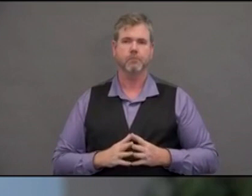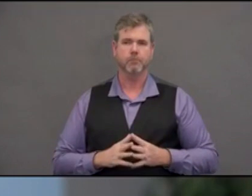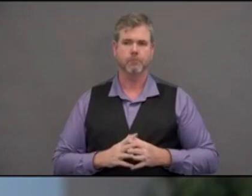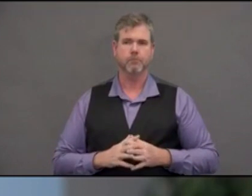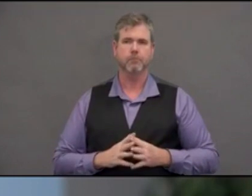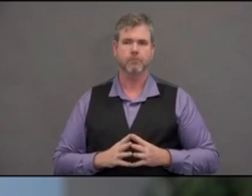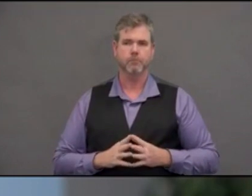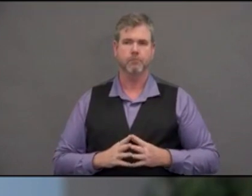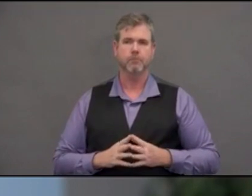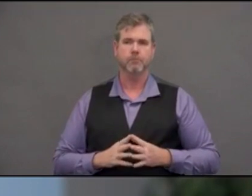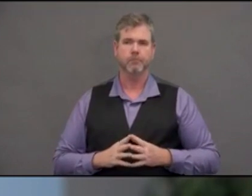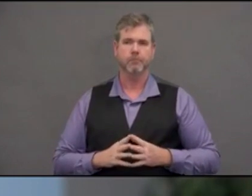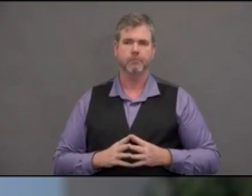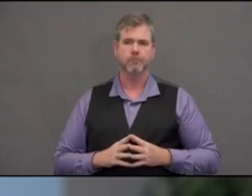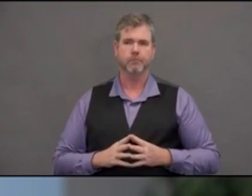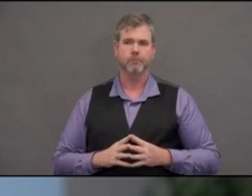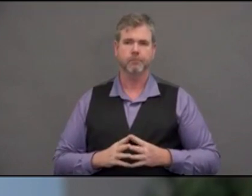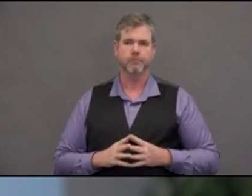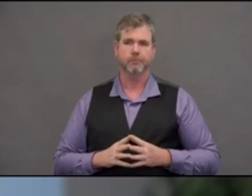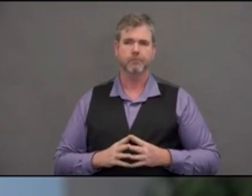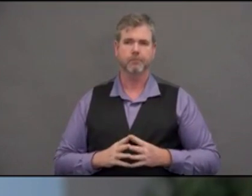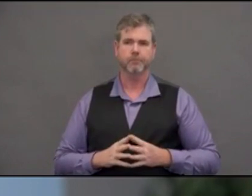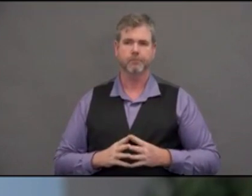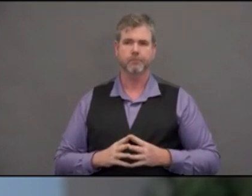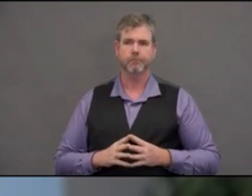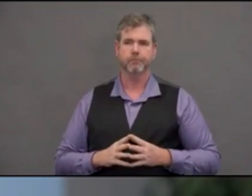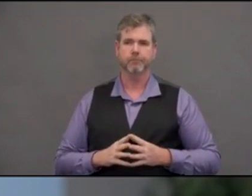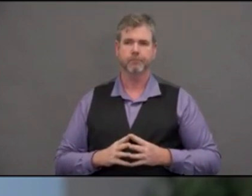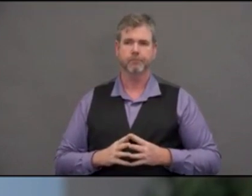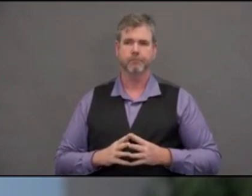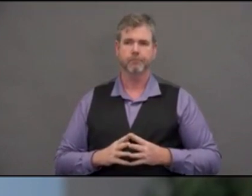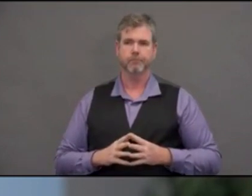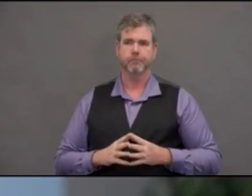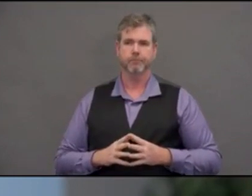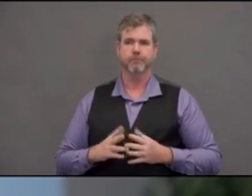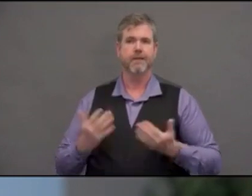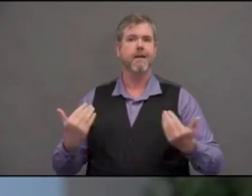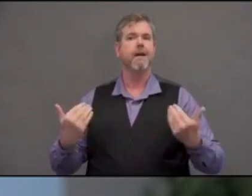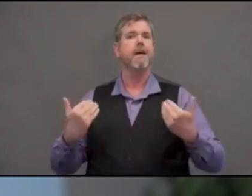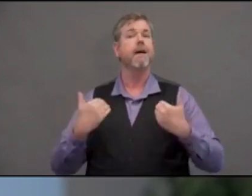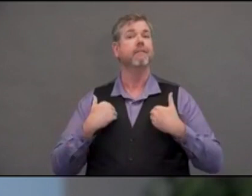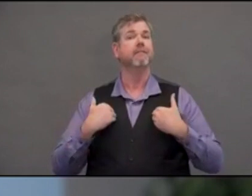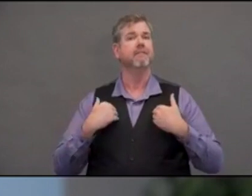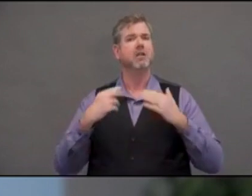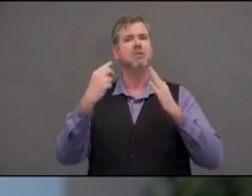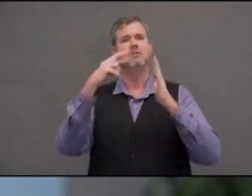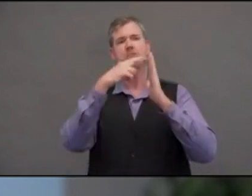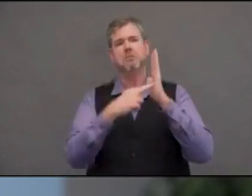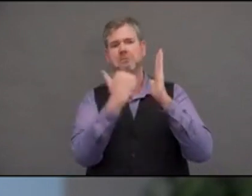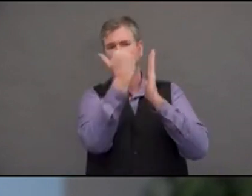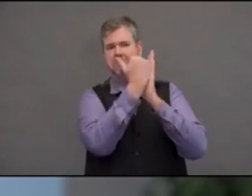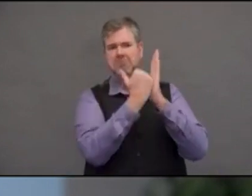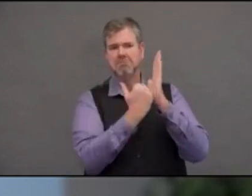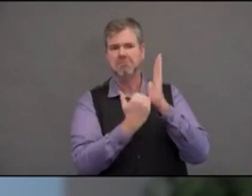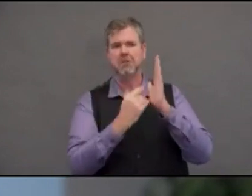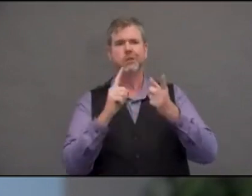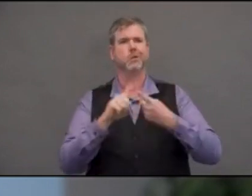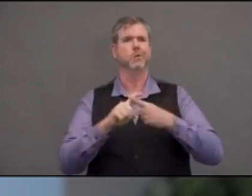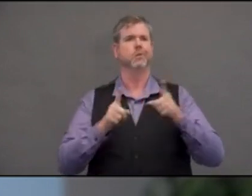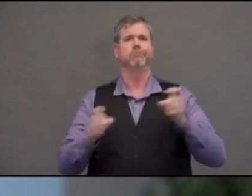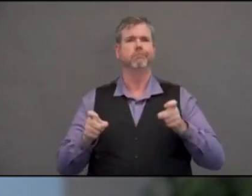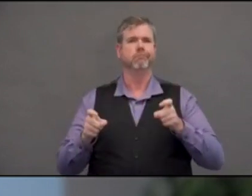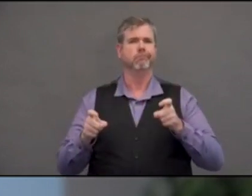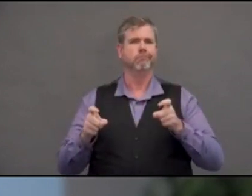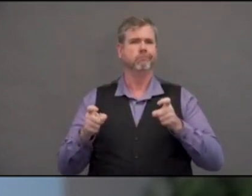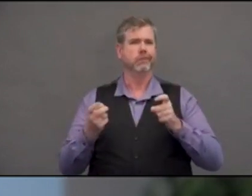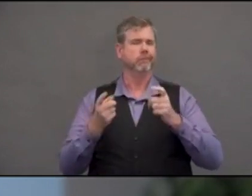them infection control guidelines, ways to control the